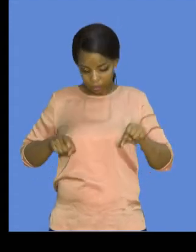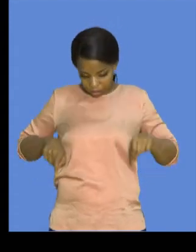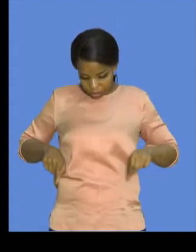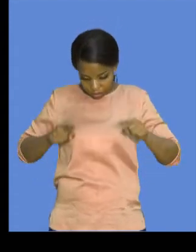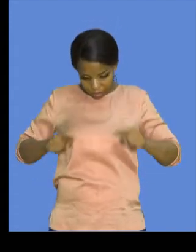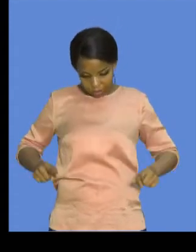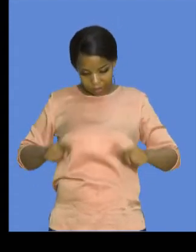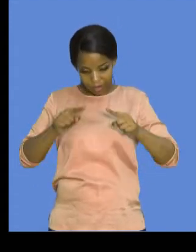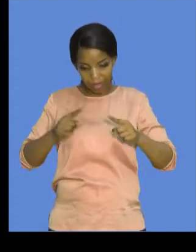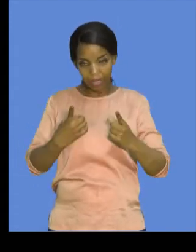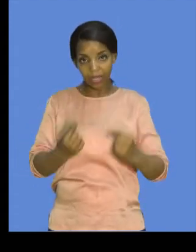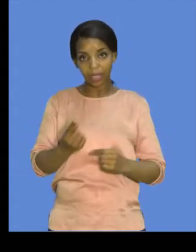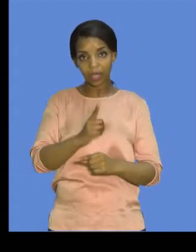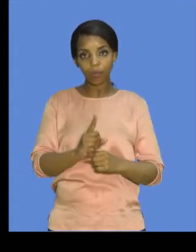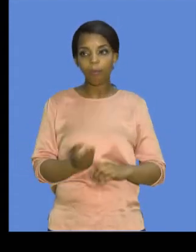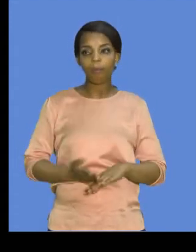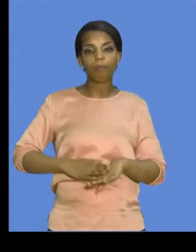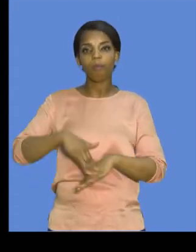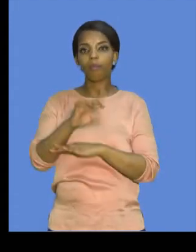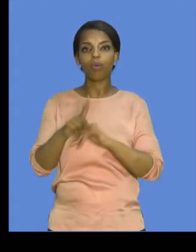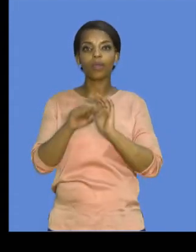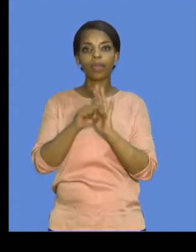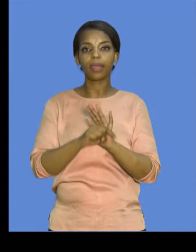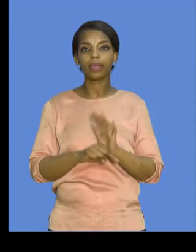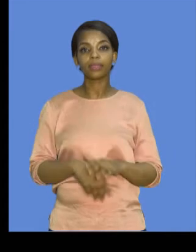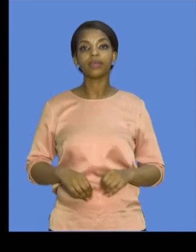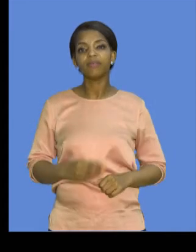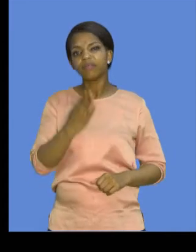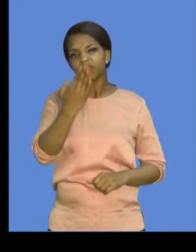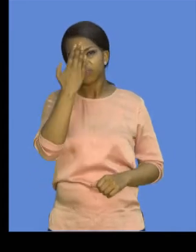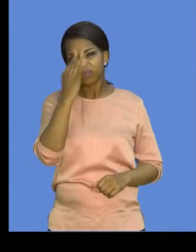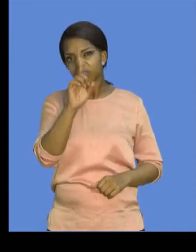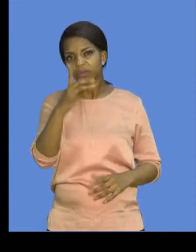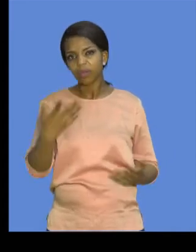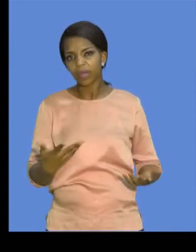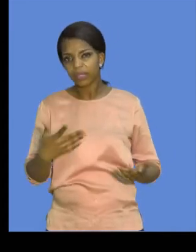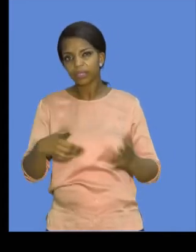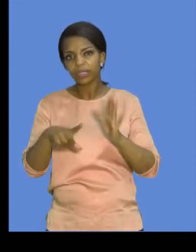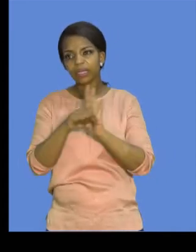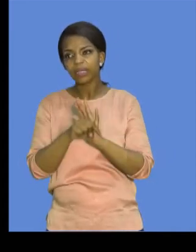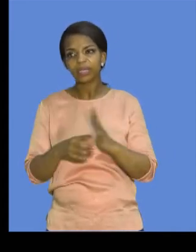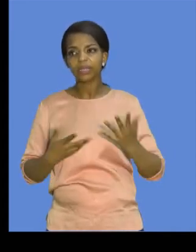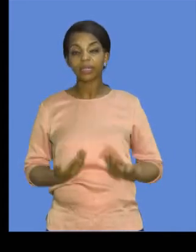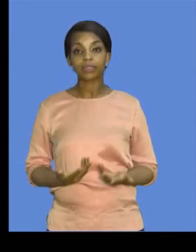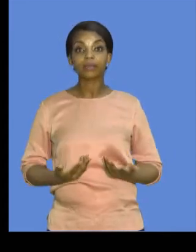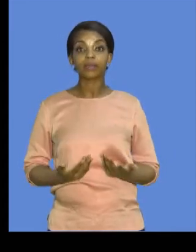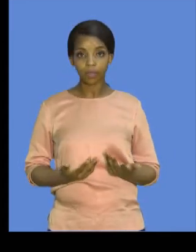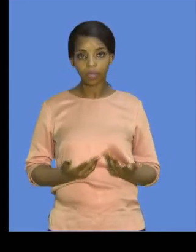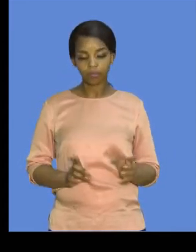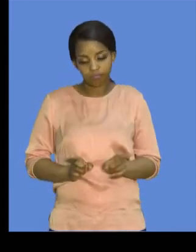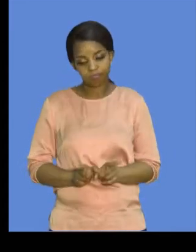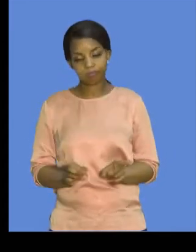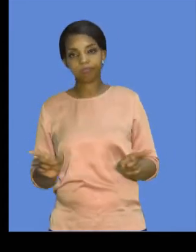leaves will actually deflate because both of them will be more negative. So what do we know about negative charges? They experience a force